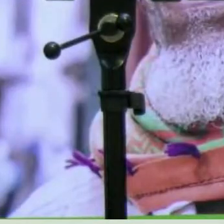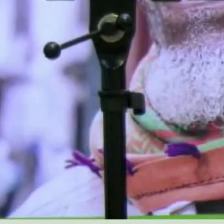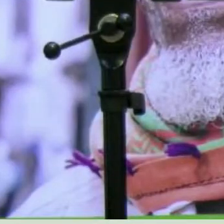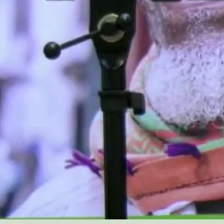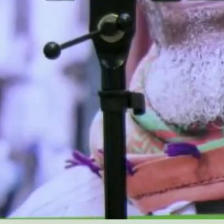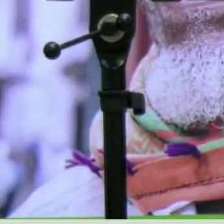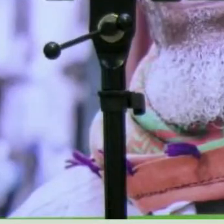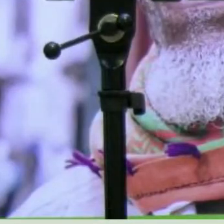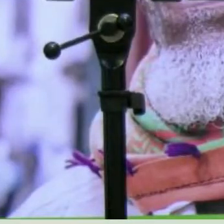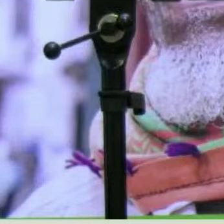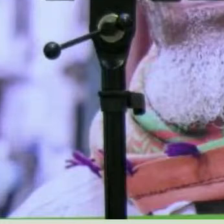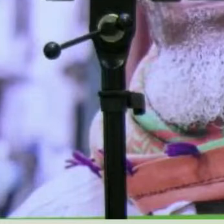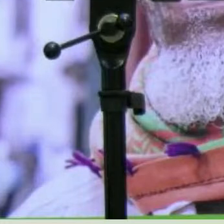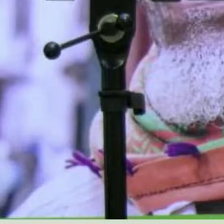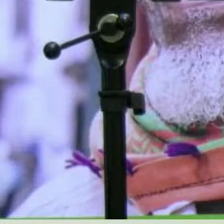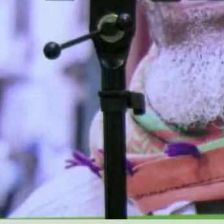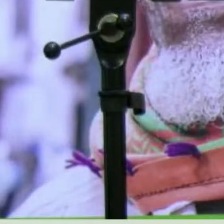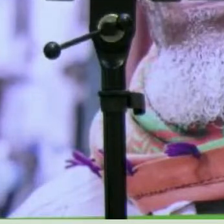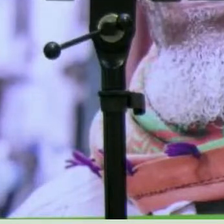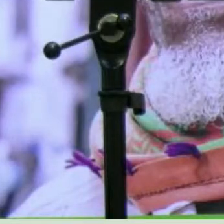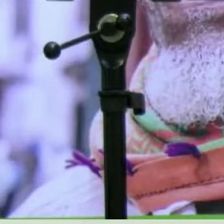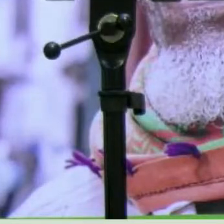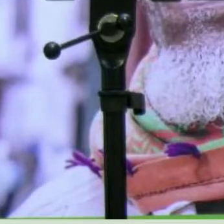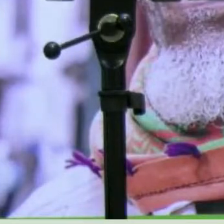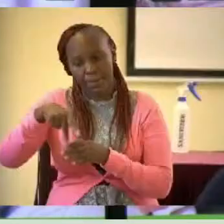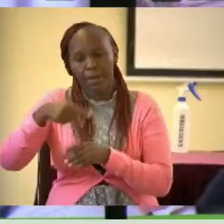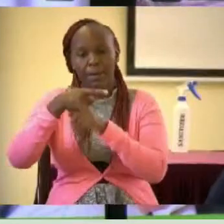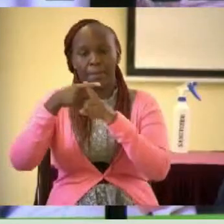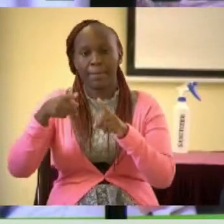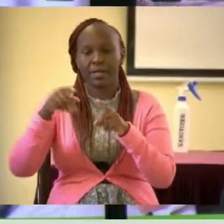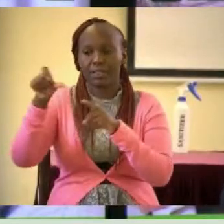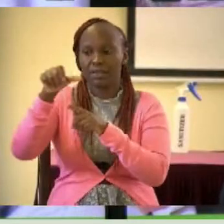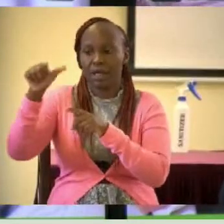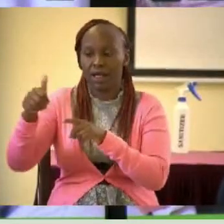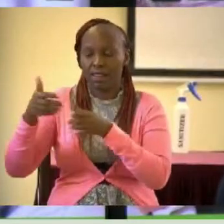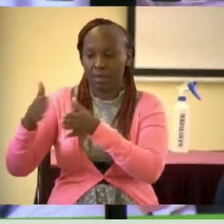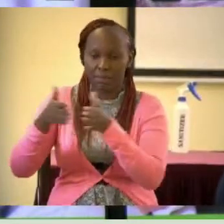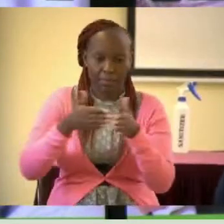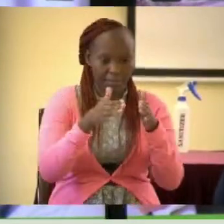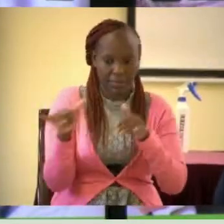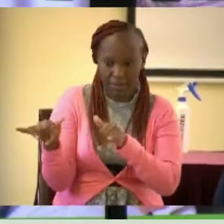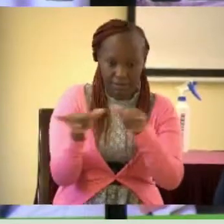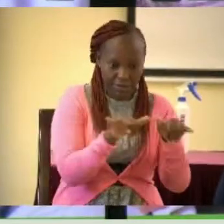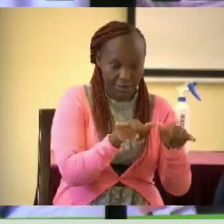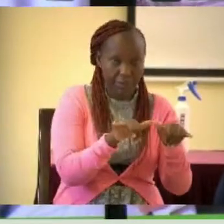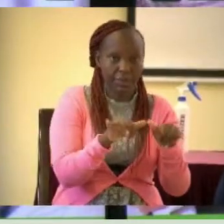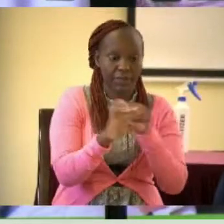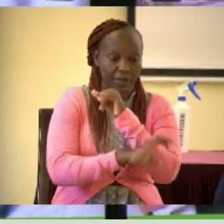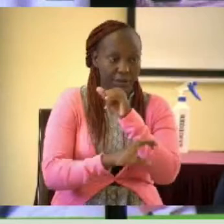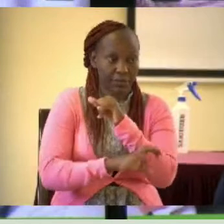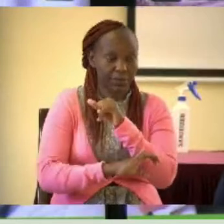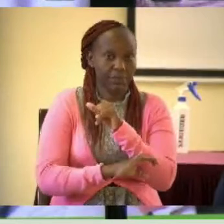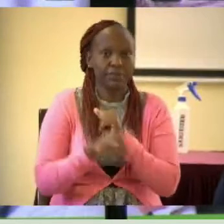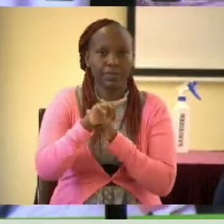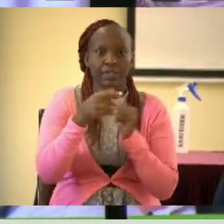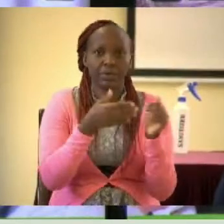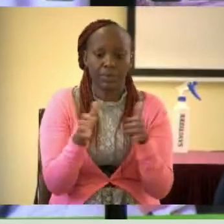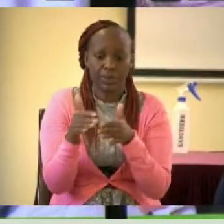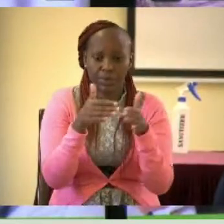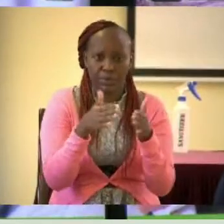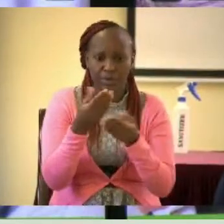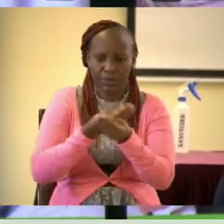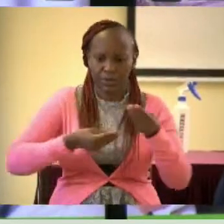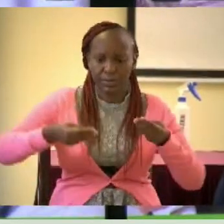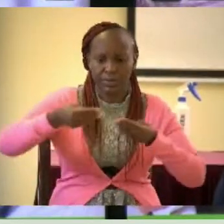through FOLAP, but through other similar avenues in the country. It's an opportunity for you to